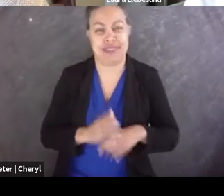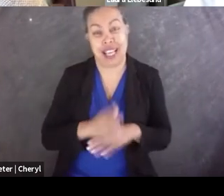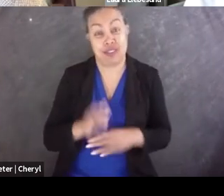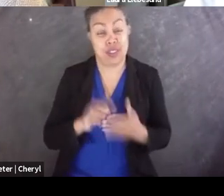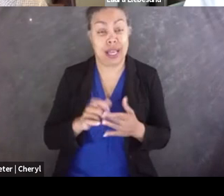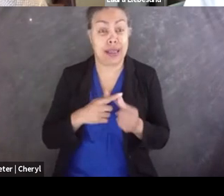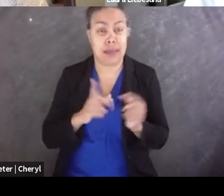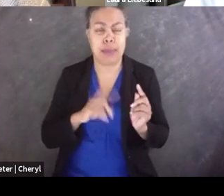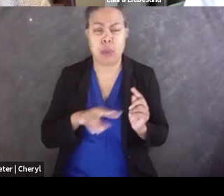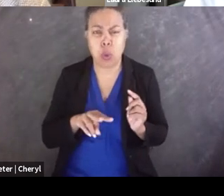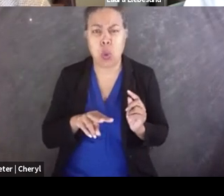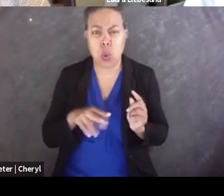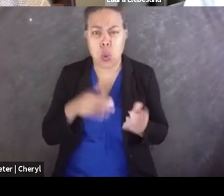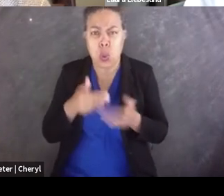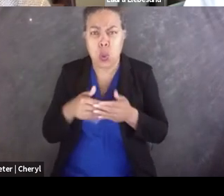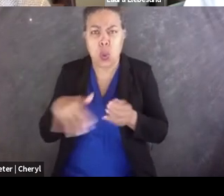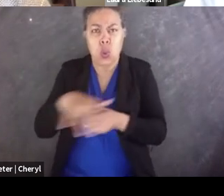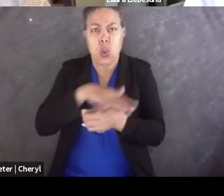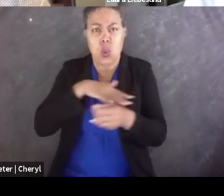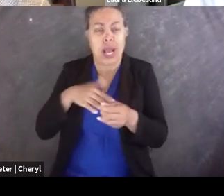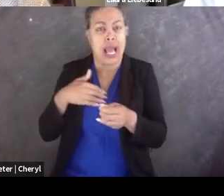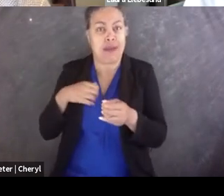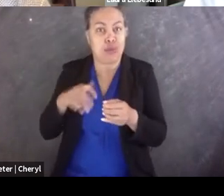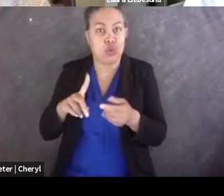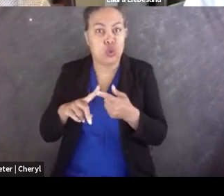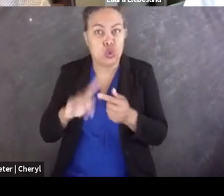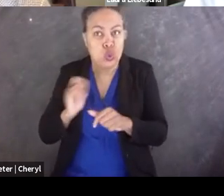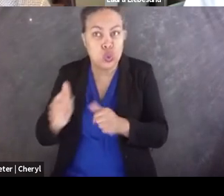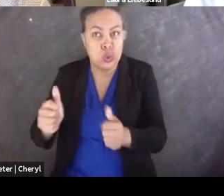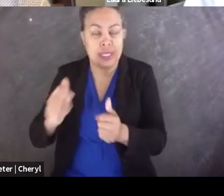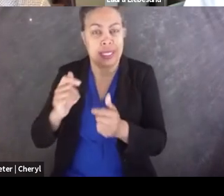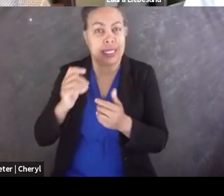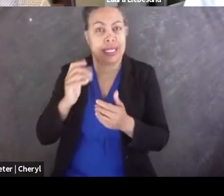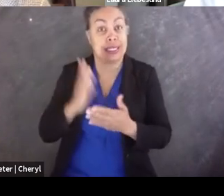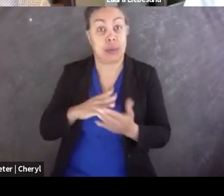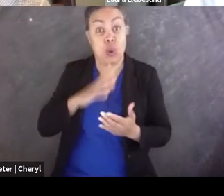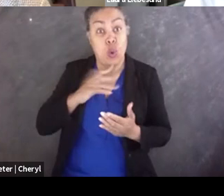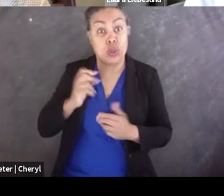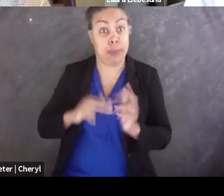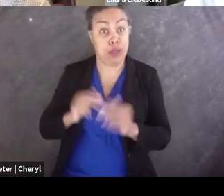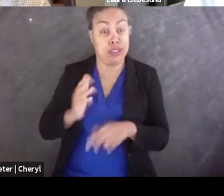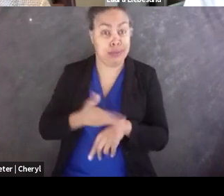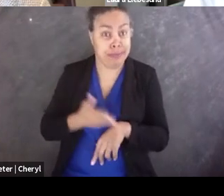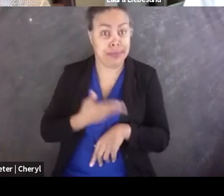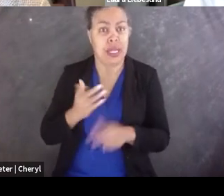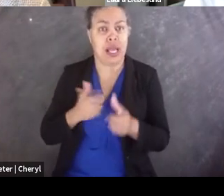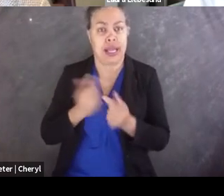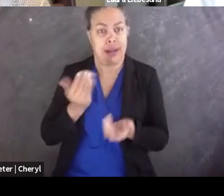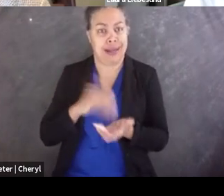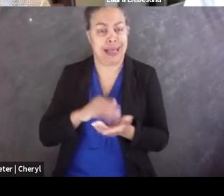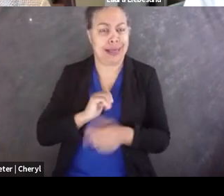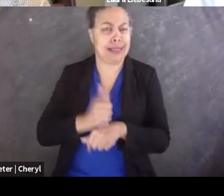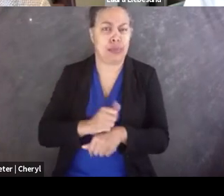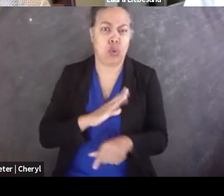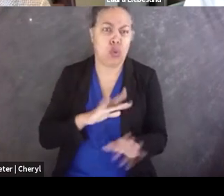the opportunities to try to restore some historic buildings in the neighborhood and to reestablish the wonderful, food